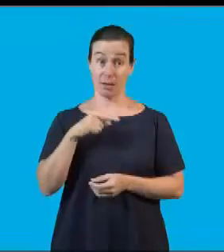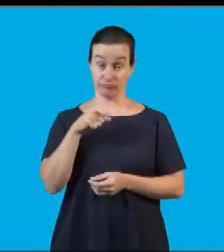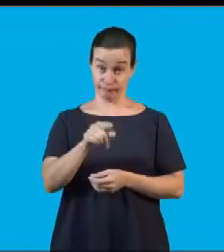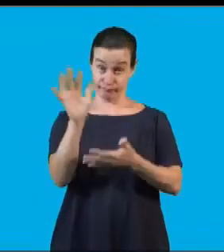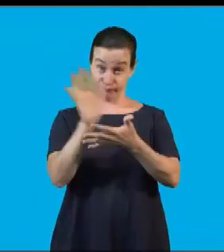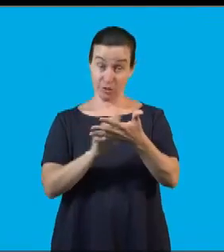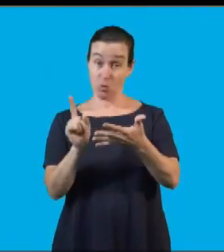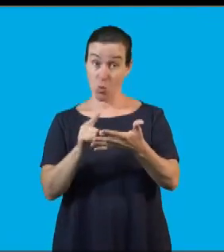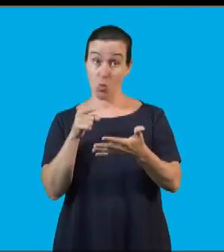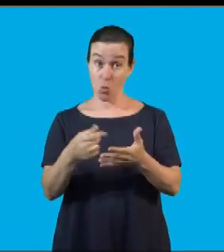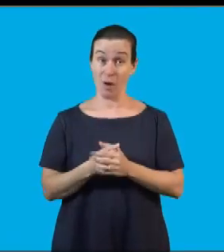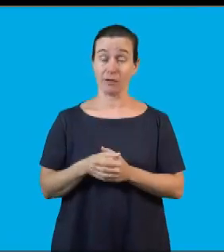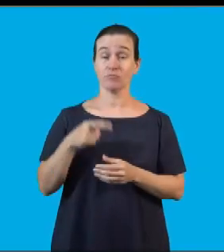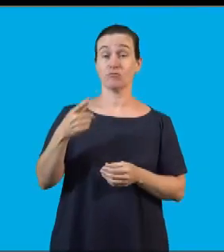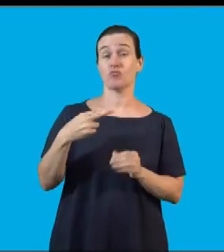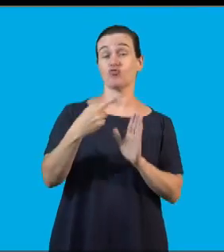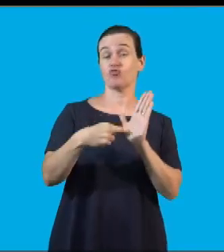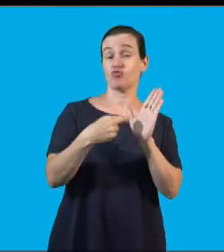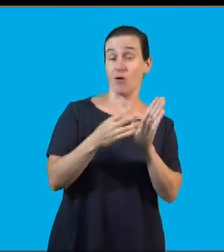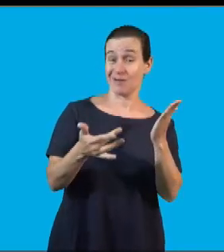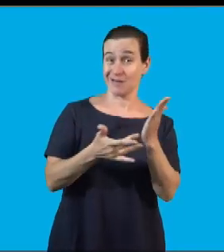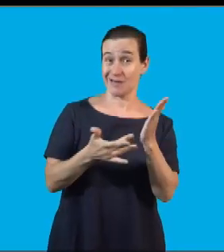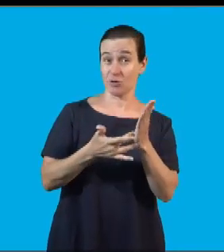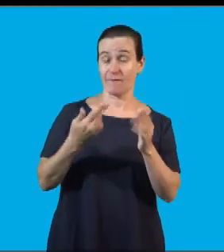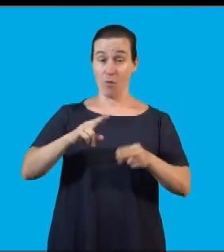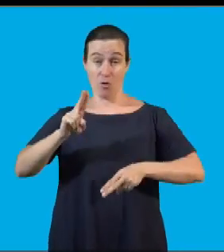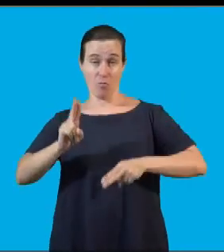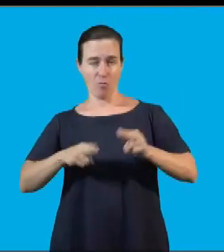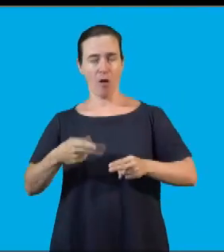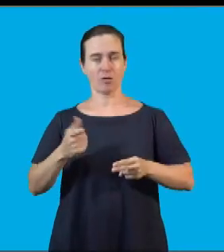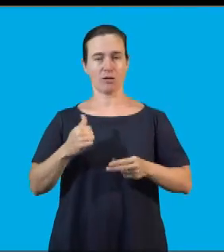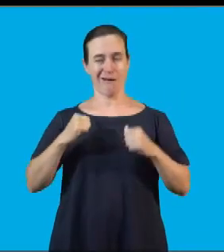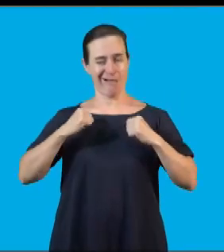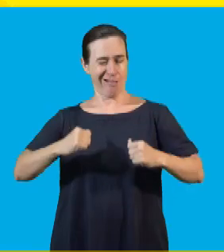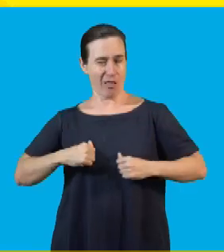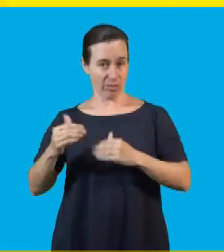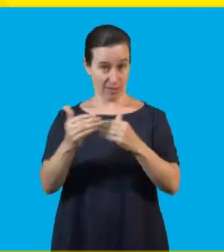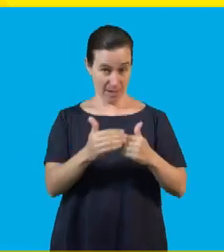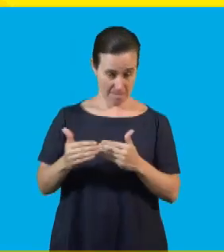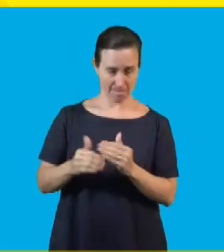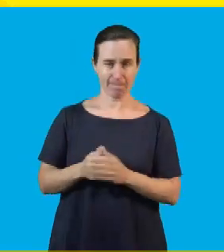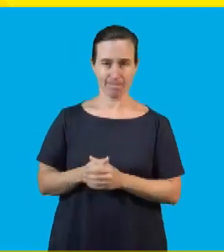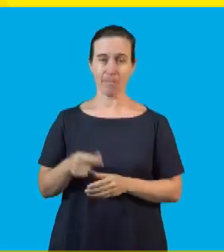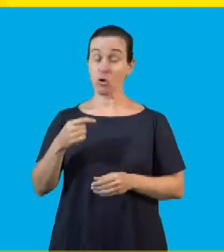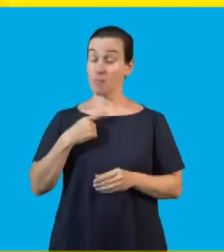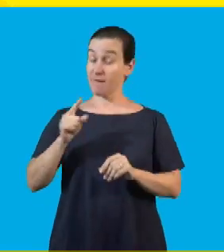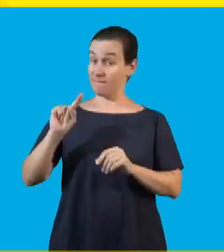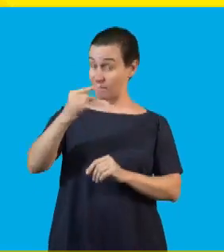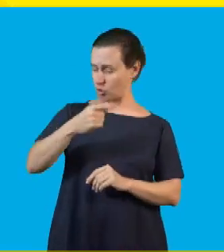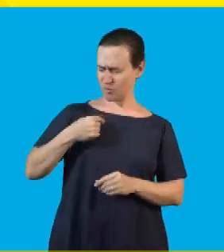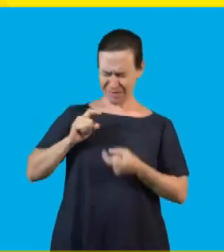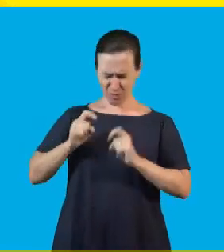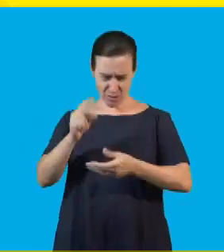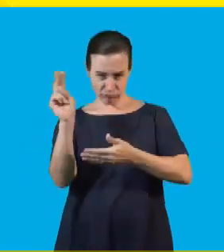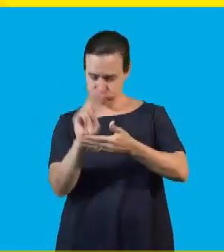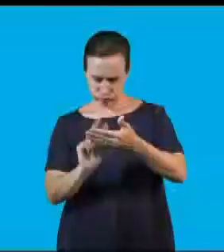we're looking at today says the role of technology in modern healthcare. You'll use your skimming and scanning skills to go